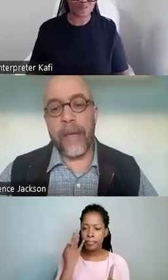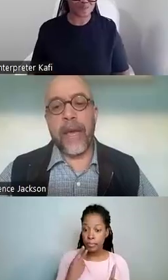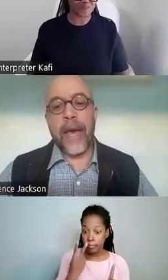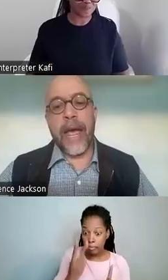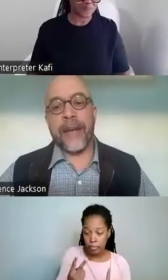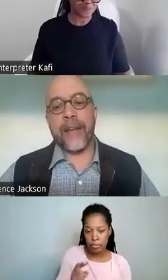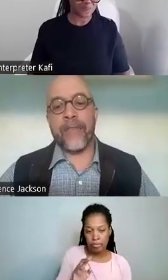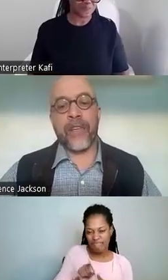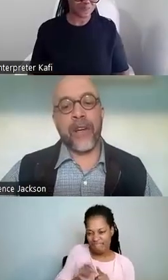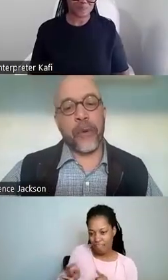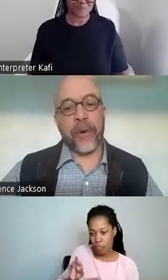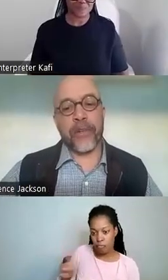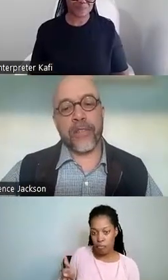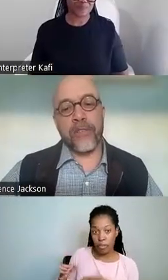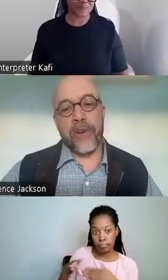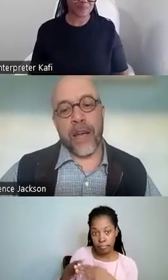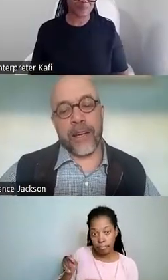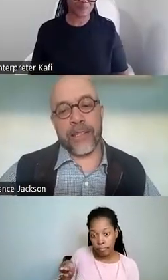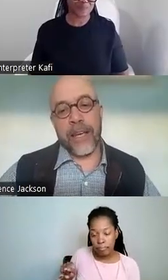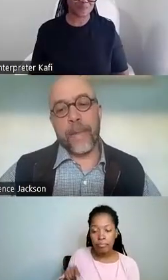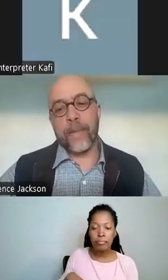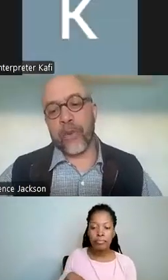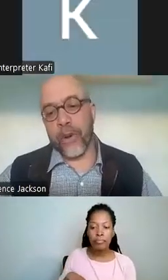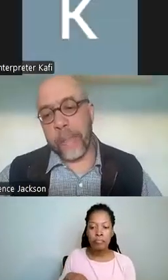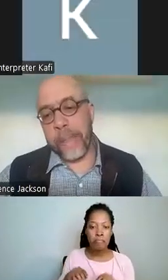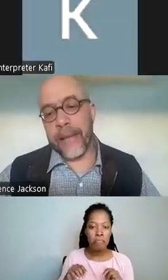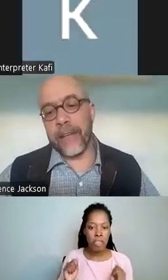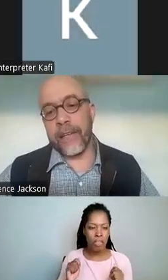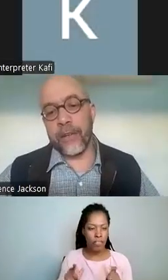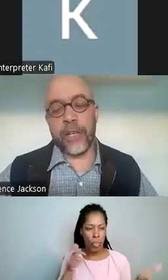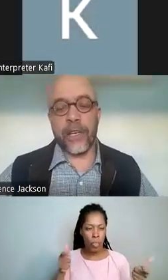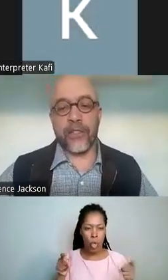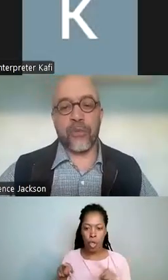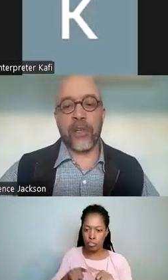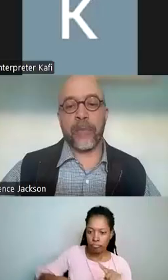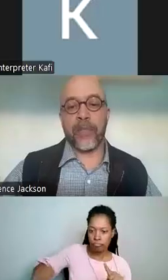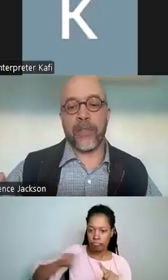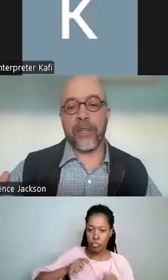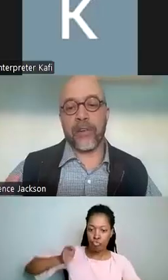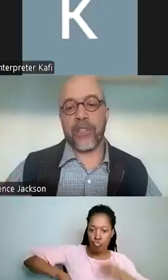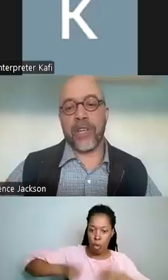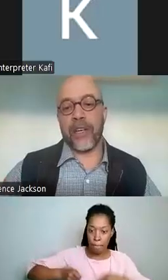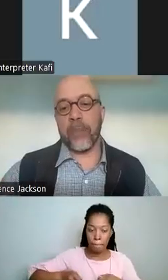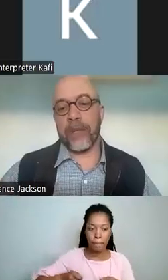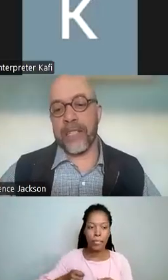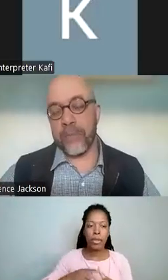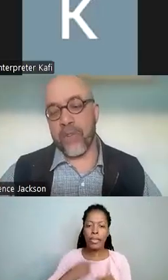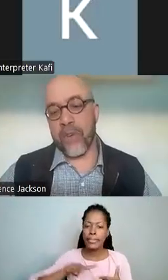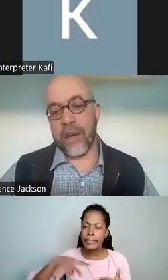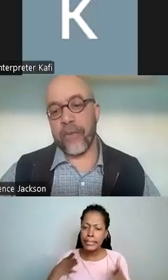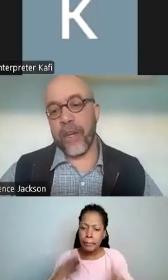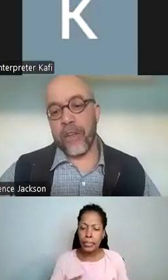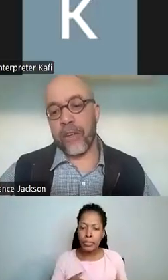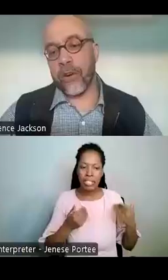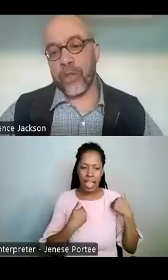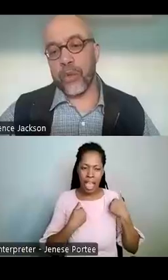drum. And then there's another person who has it's sort of a mandolin looking instrument up to their chin, but they seem to